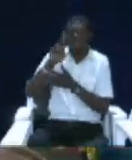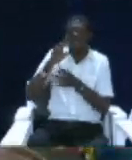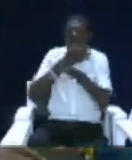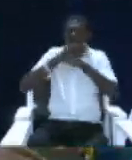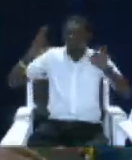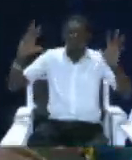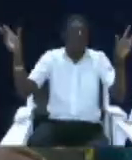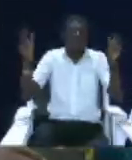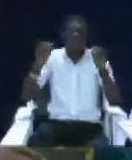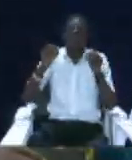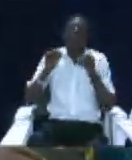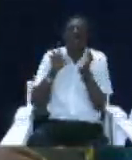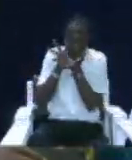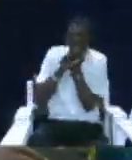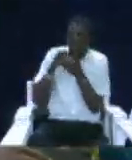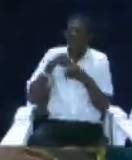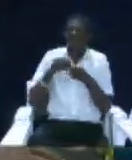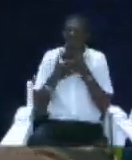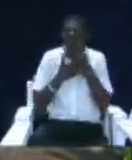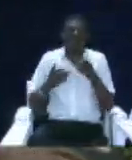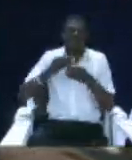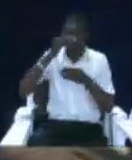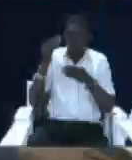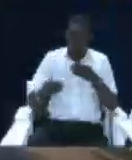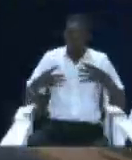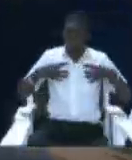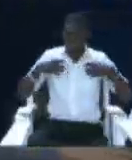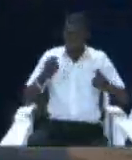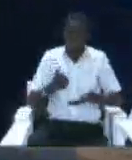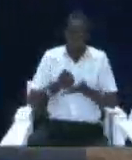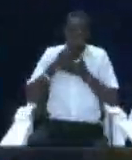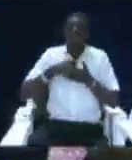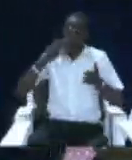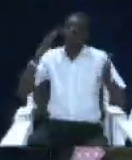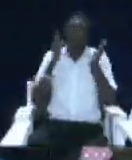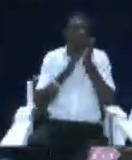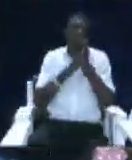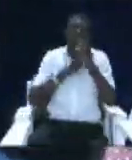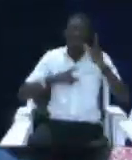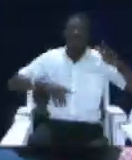blood. Completely healed. Help me praise the Lord.